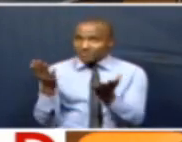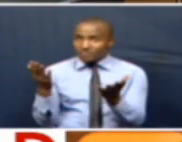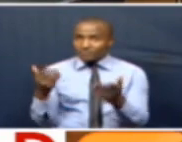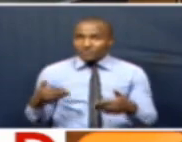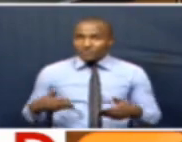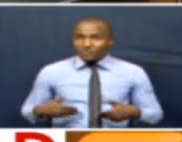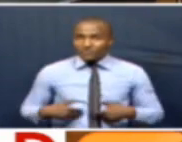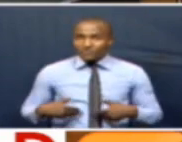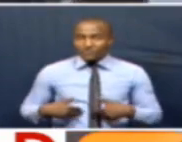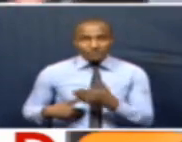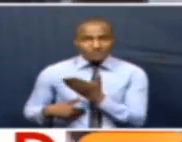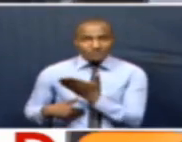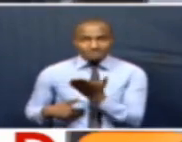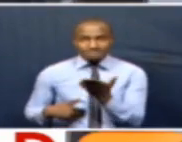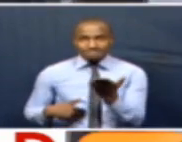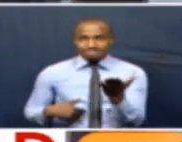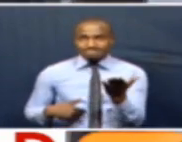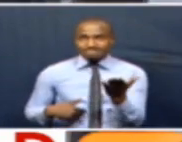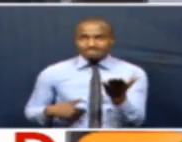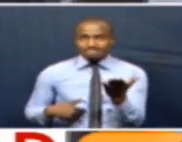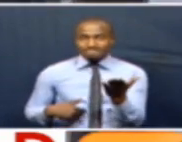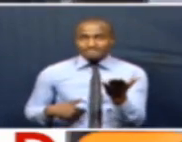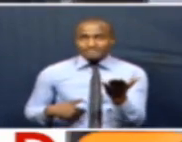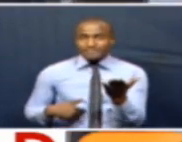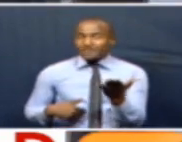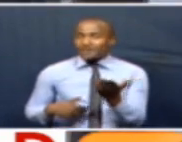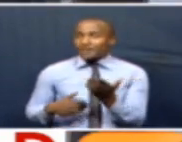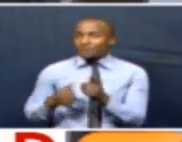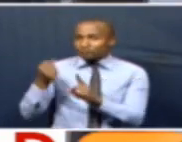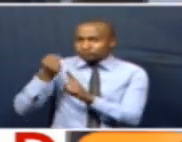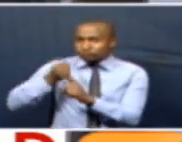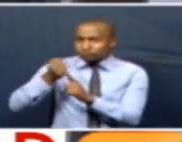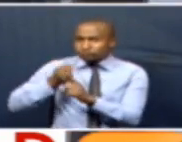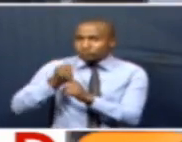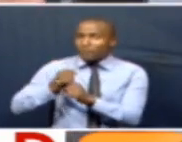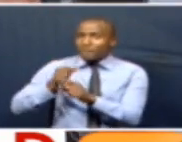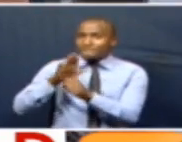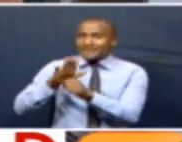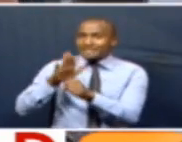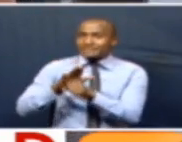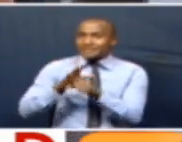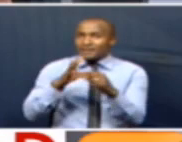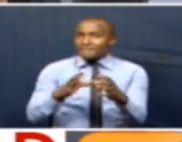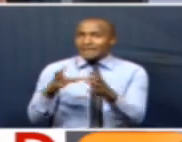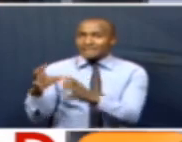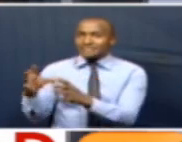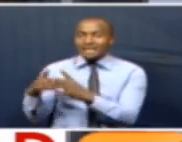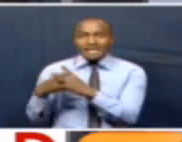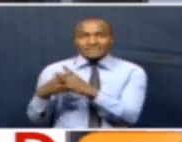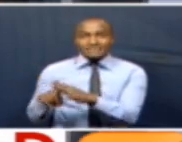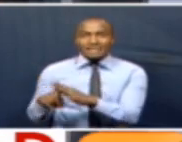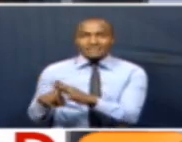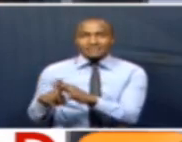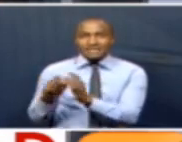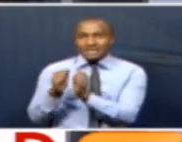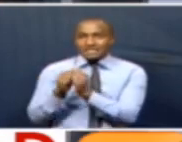that this movement about multi-party now starts in